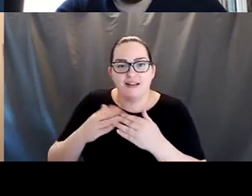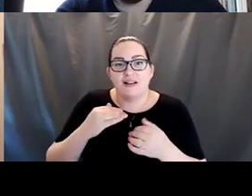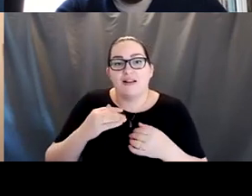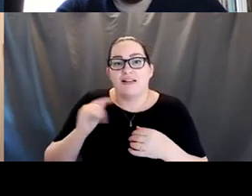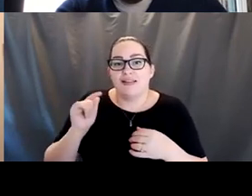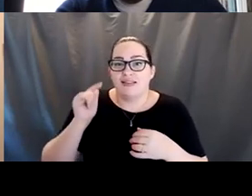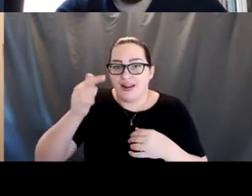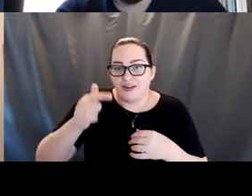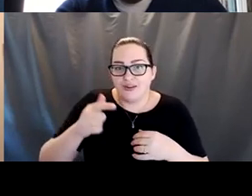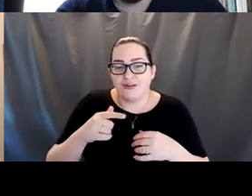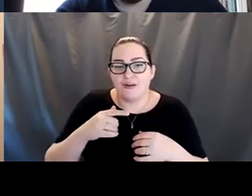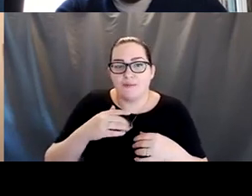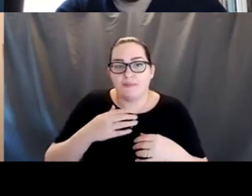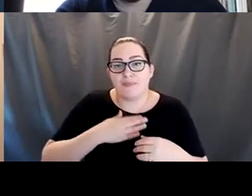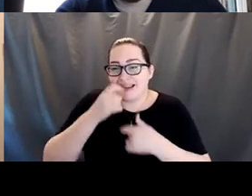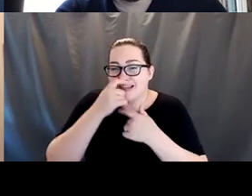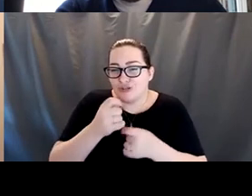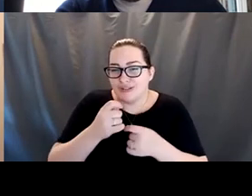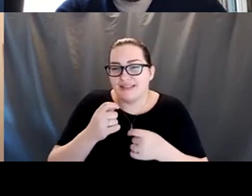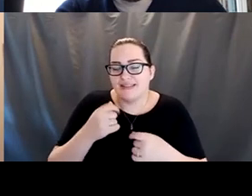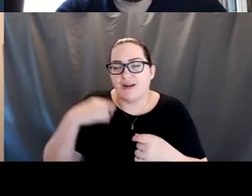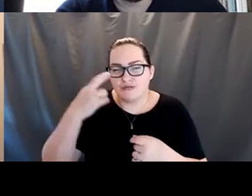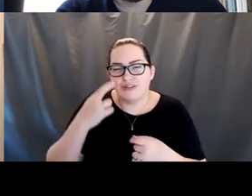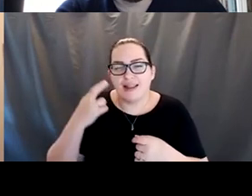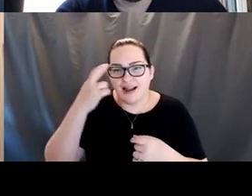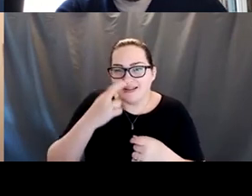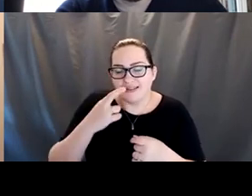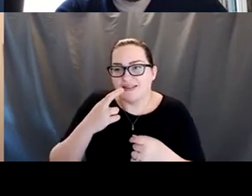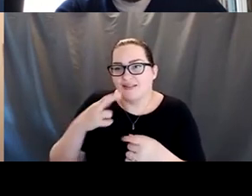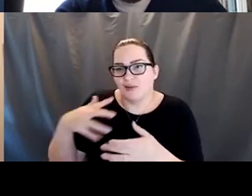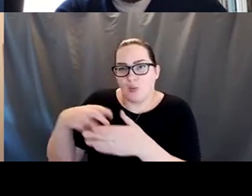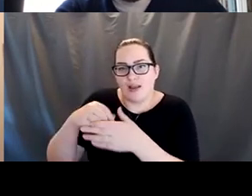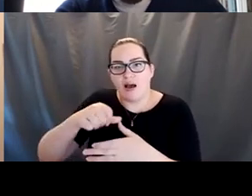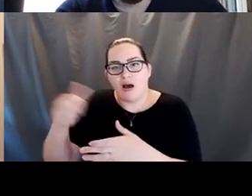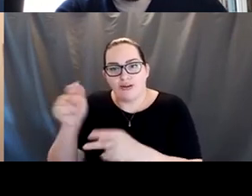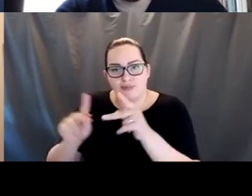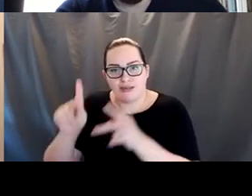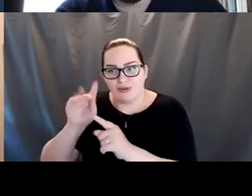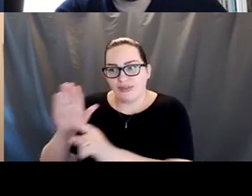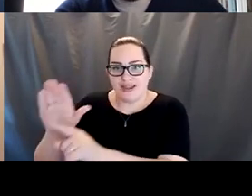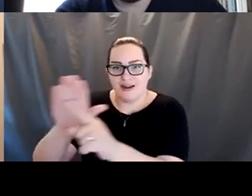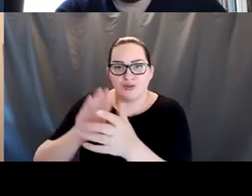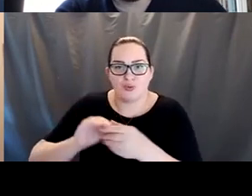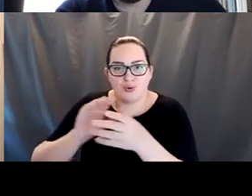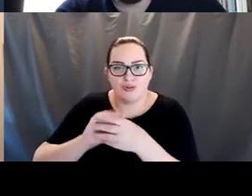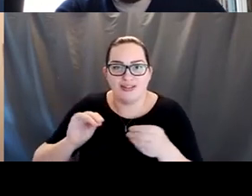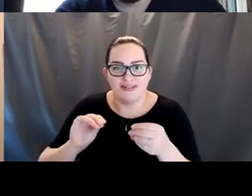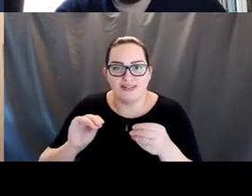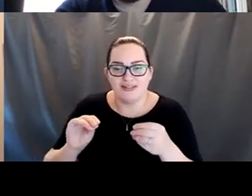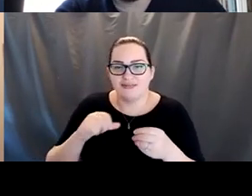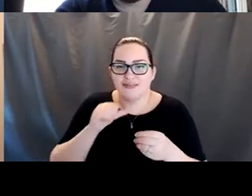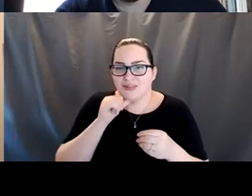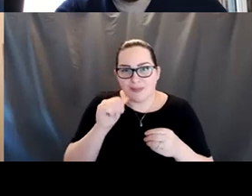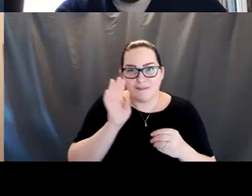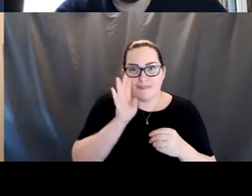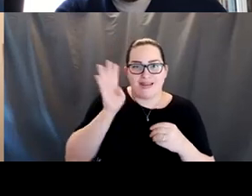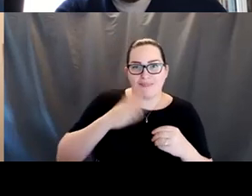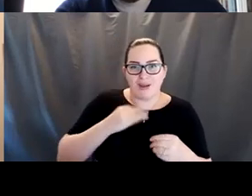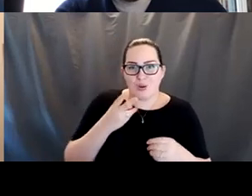but that brings me, I talk a lot about this, but again, it's maybe a little insider baseball, but journalism